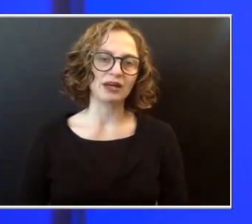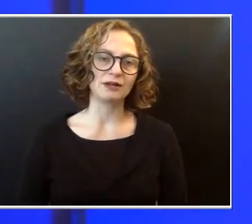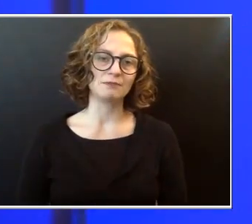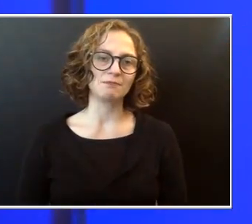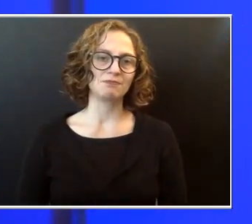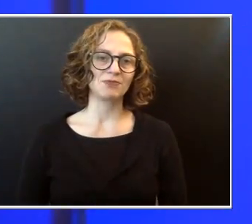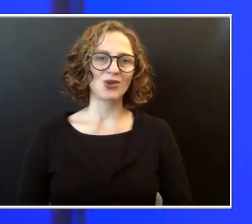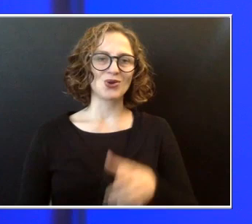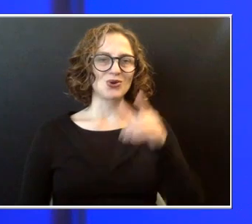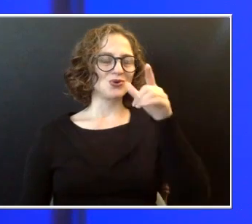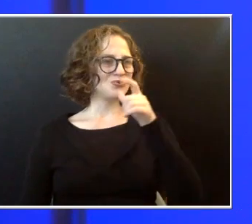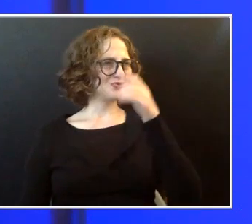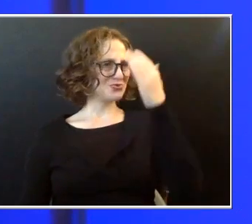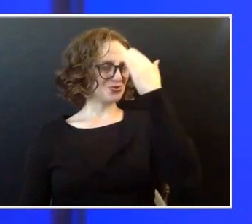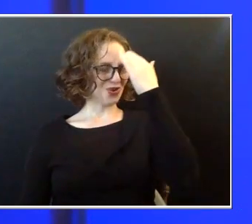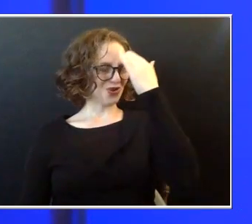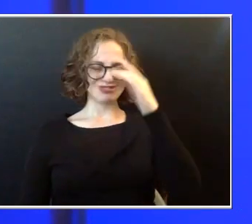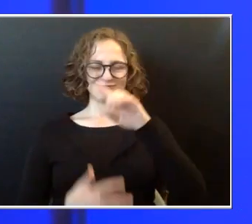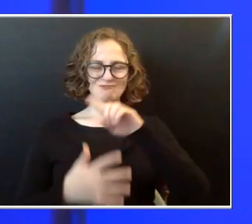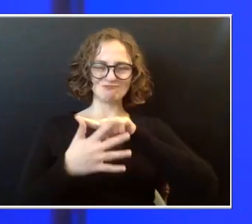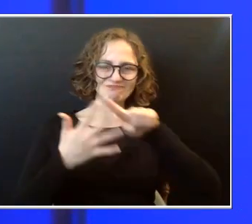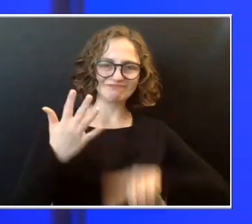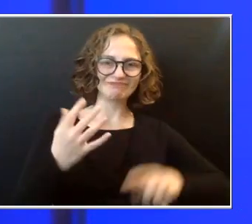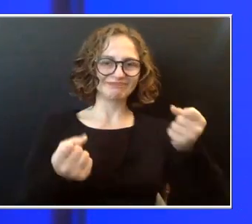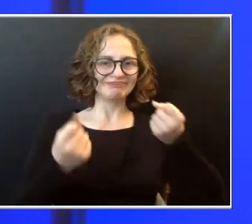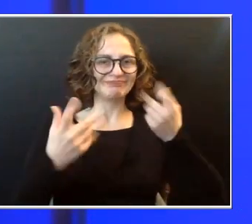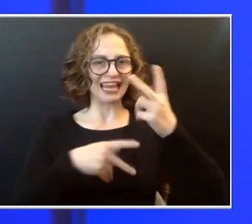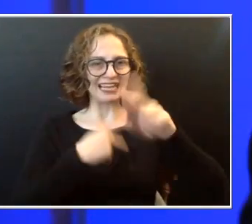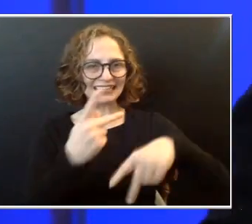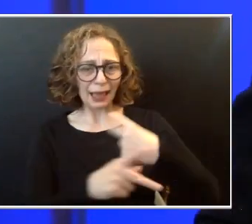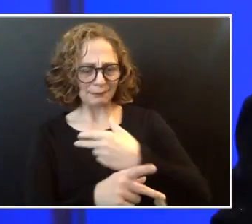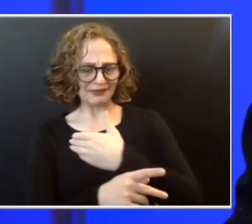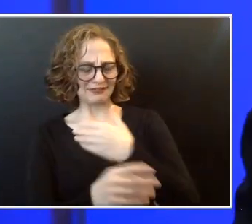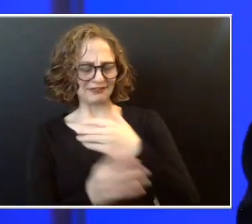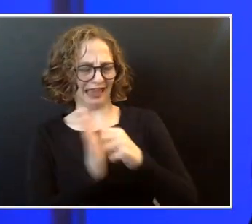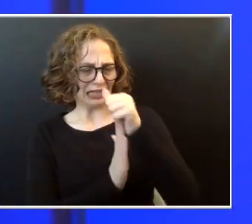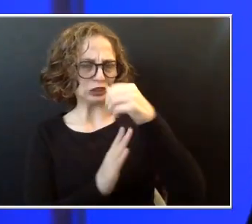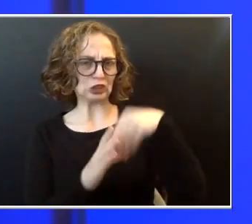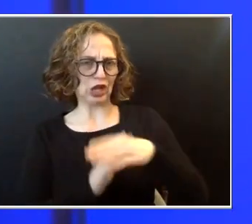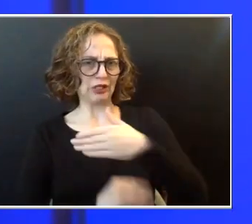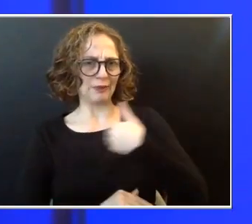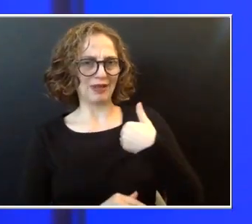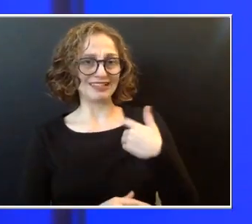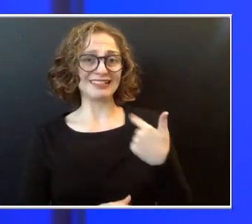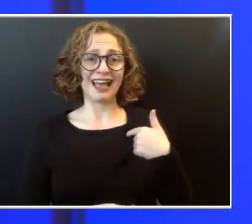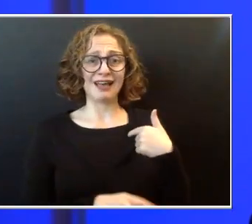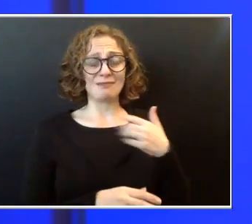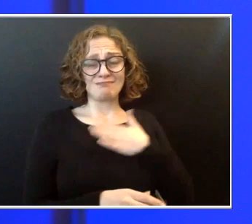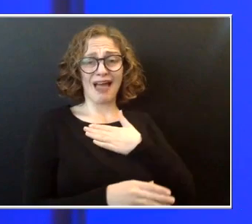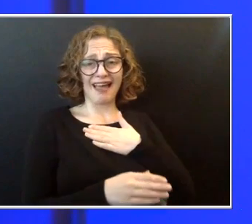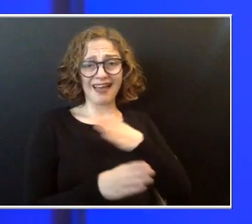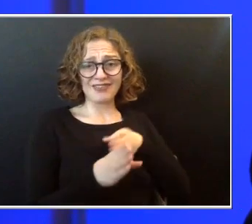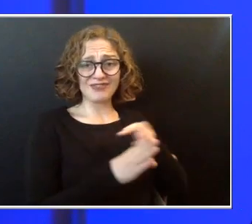breast if you're not in the medical field. Right. I'm in the literature field, so